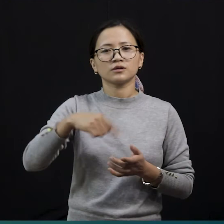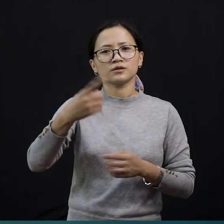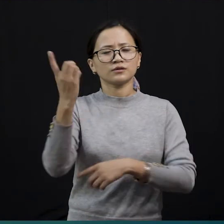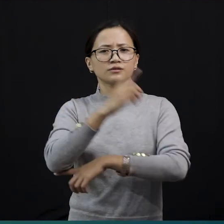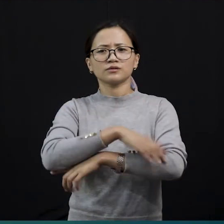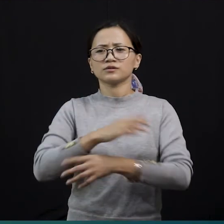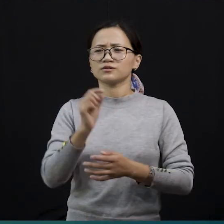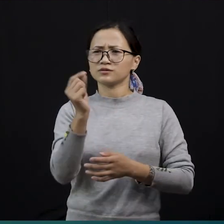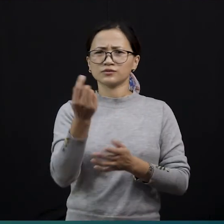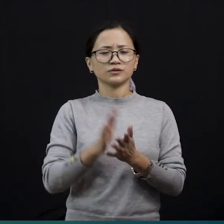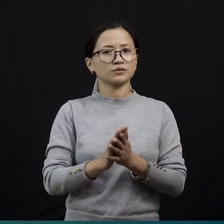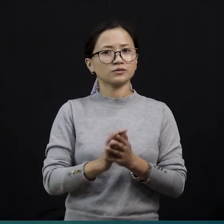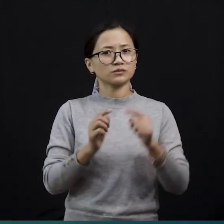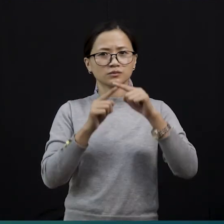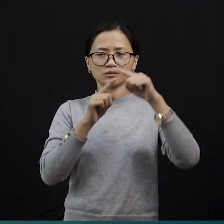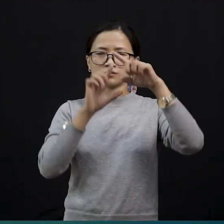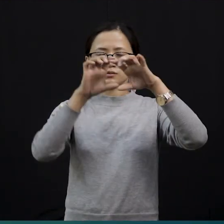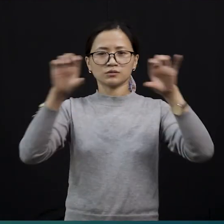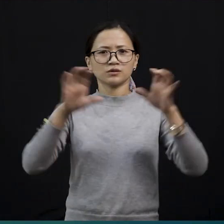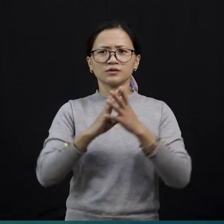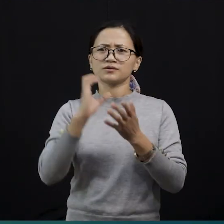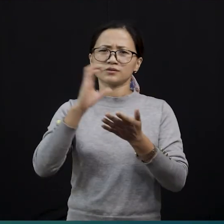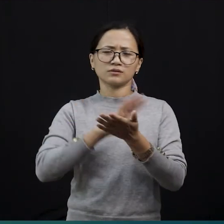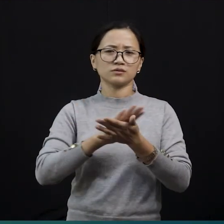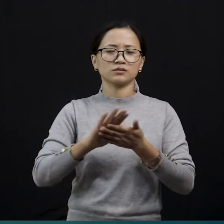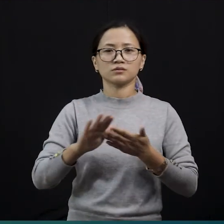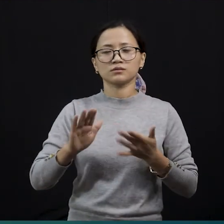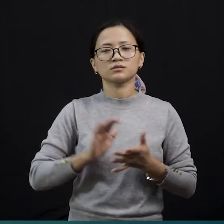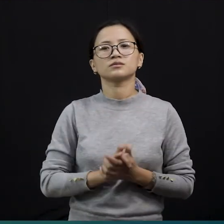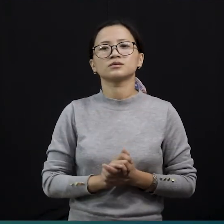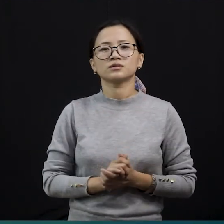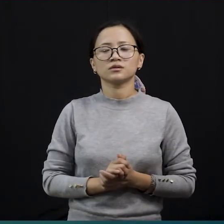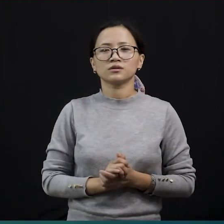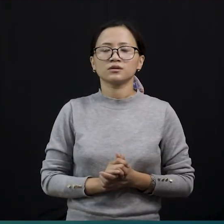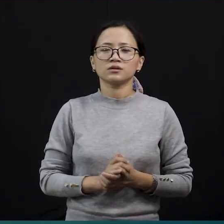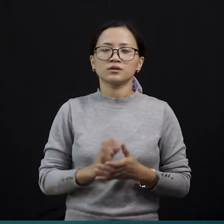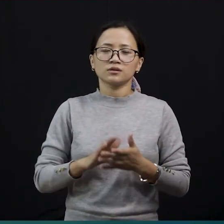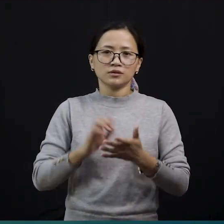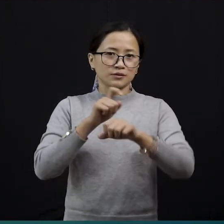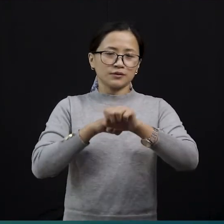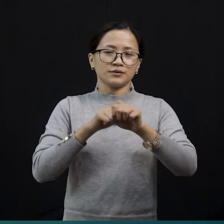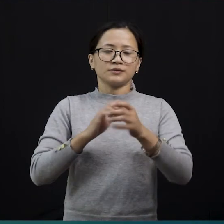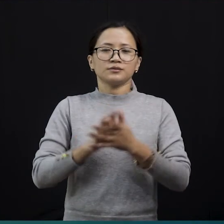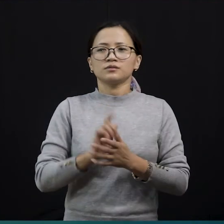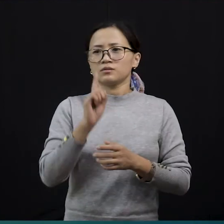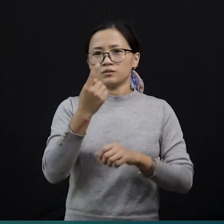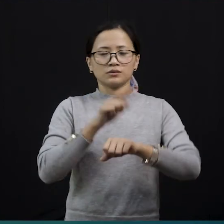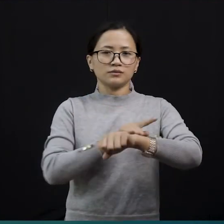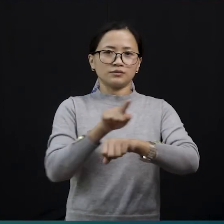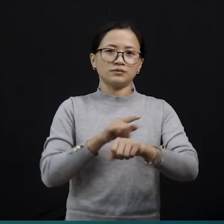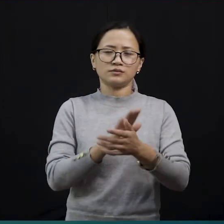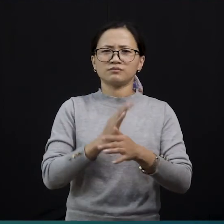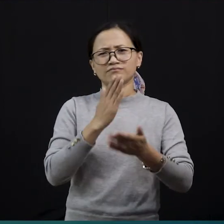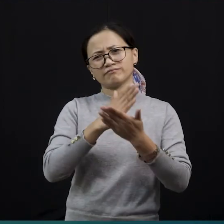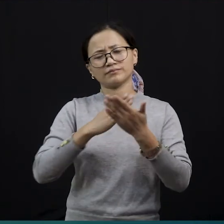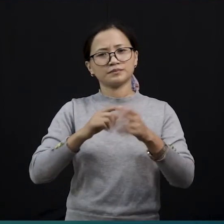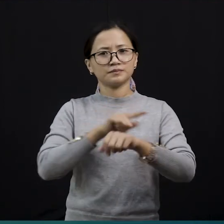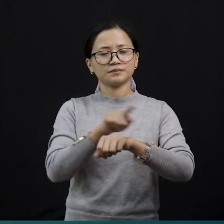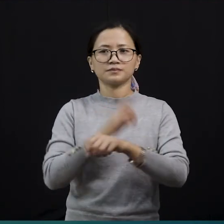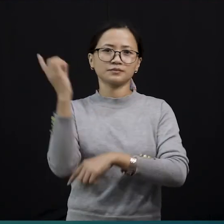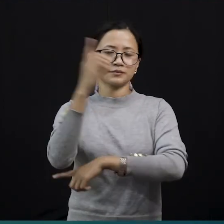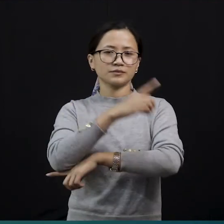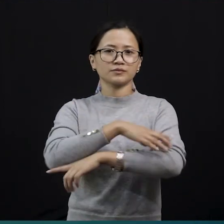day, some few topics, some few chapters, like you please engage your children at least for 1 hour or half an hour in a